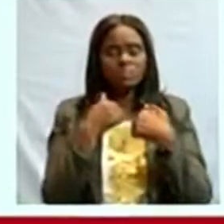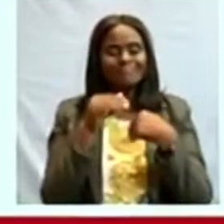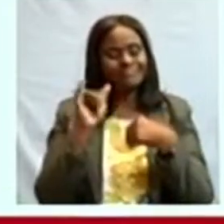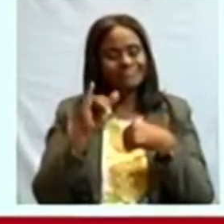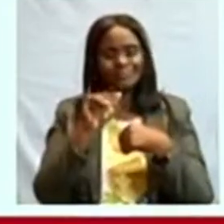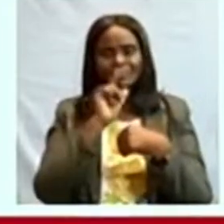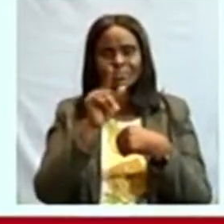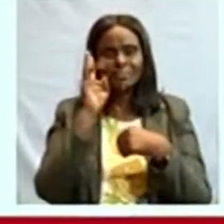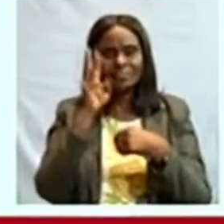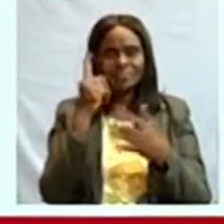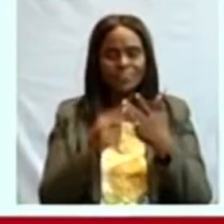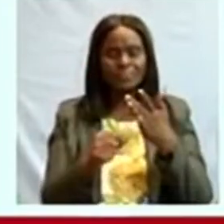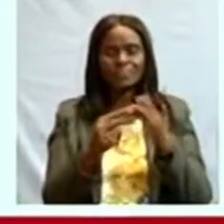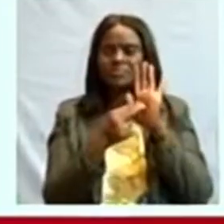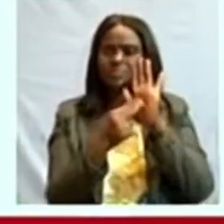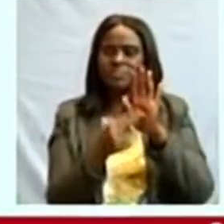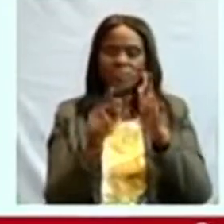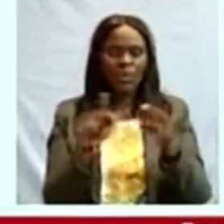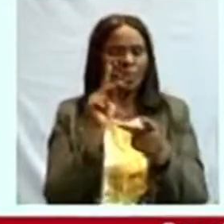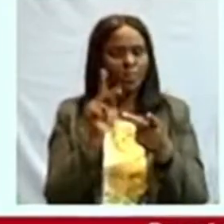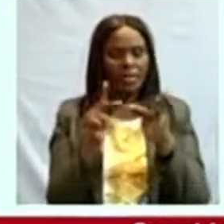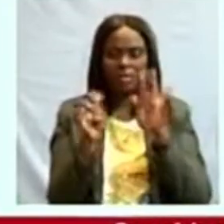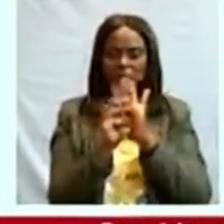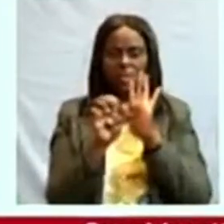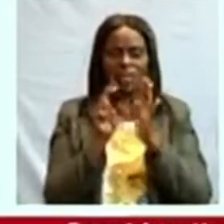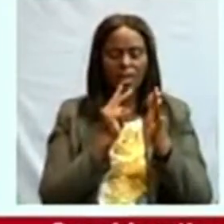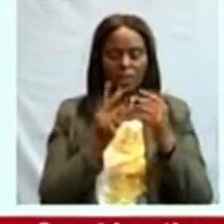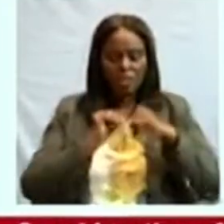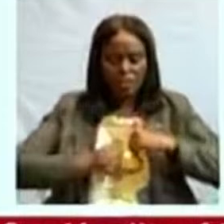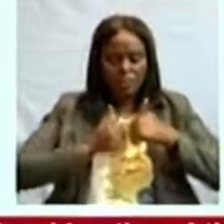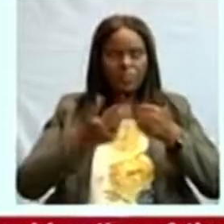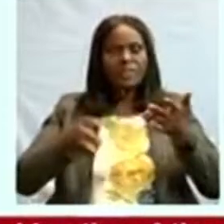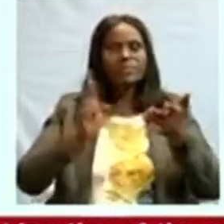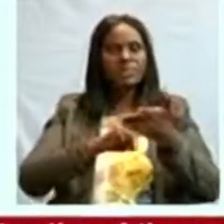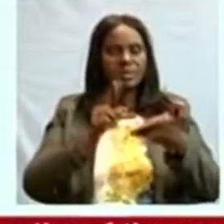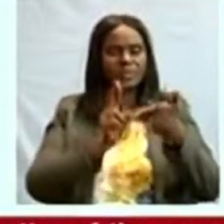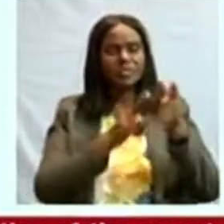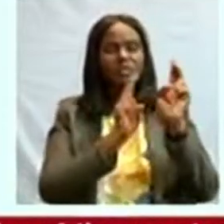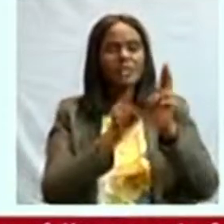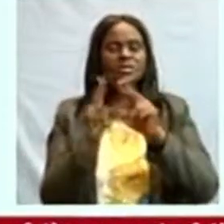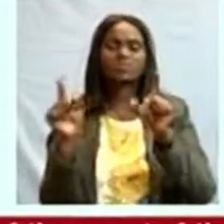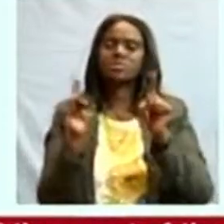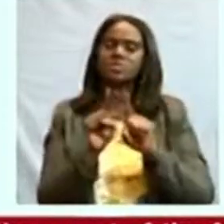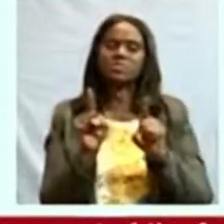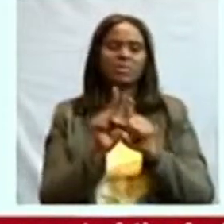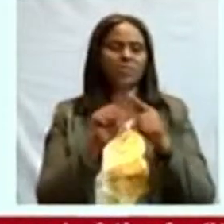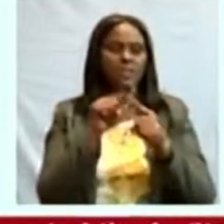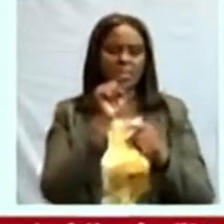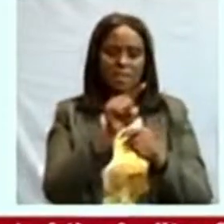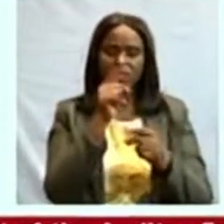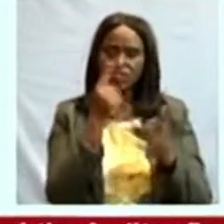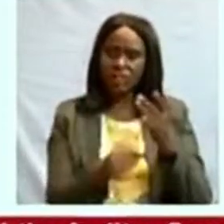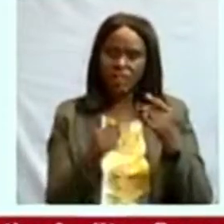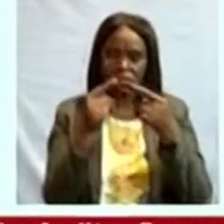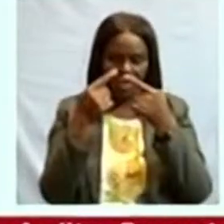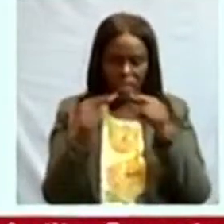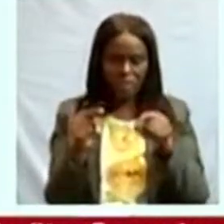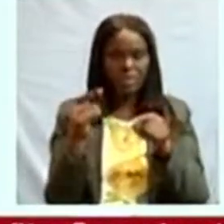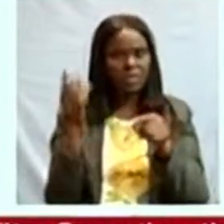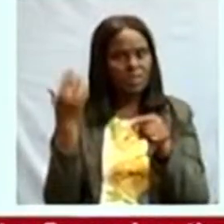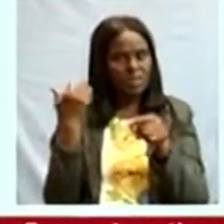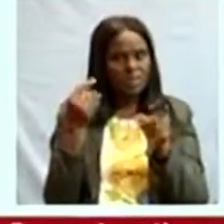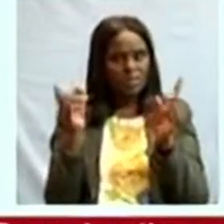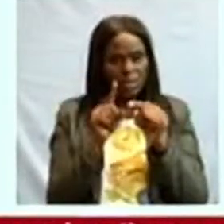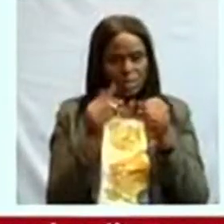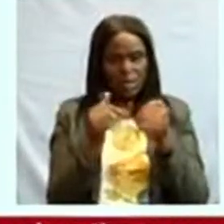actually going to sound like we're repeating our responses, but this is also what was happening like